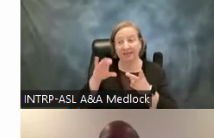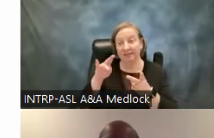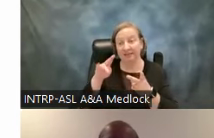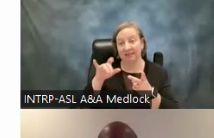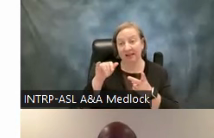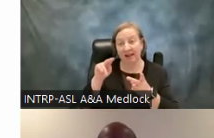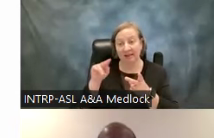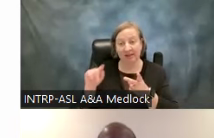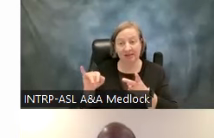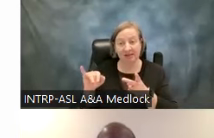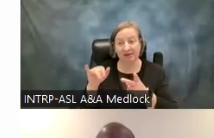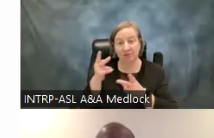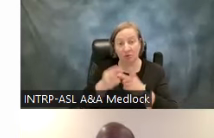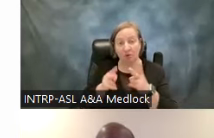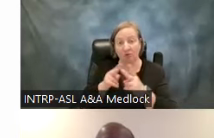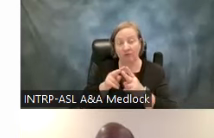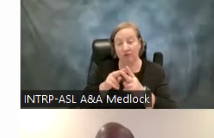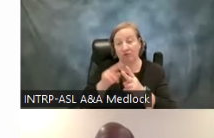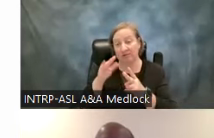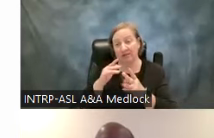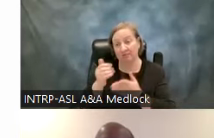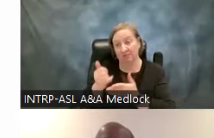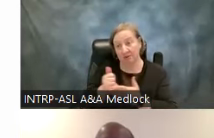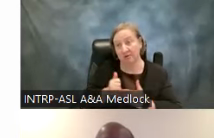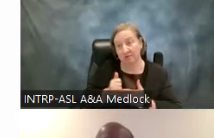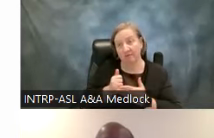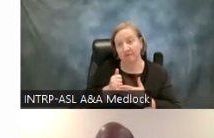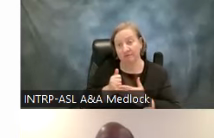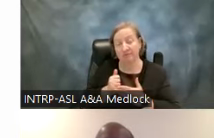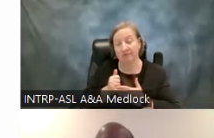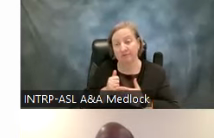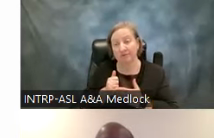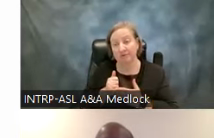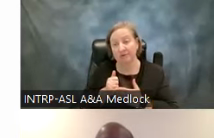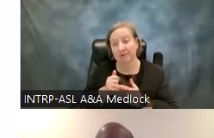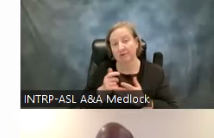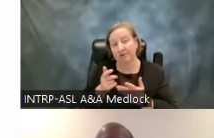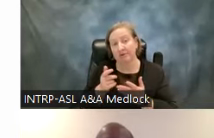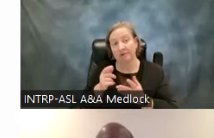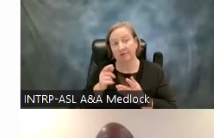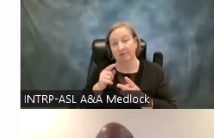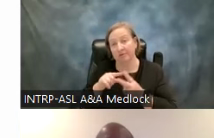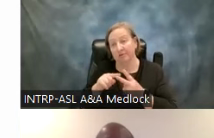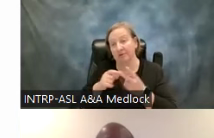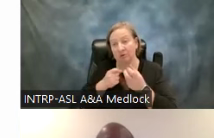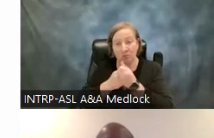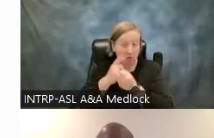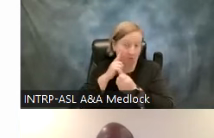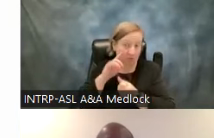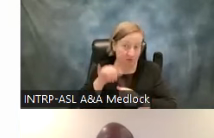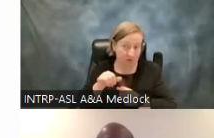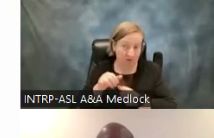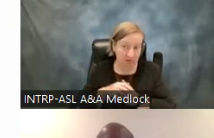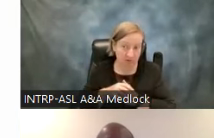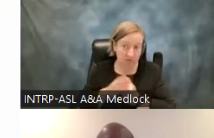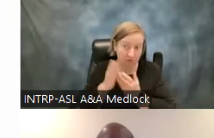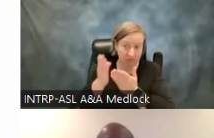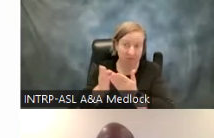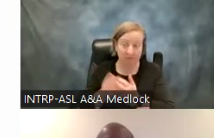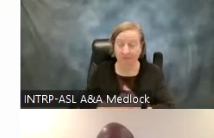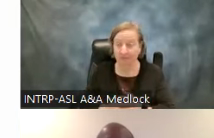experience, those both seem like pretty helpful pieces of support for this